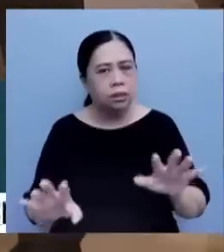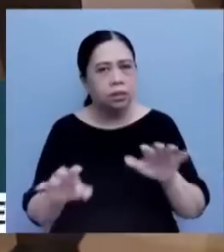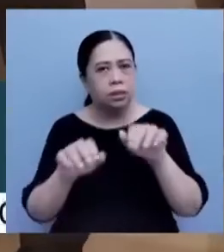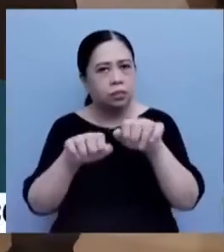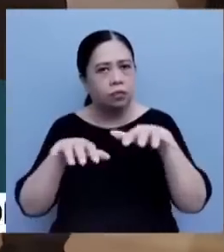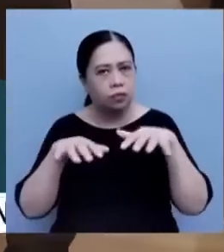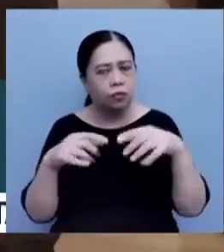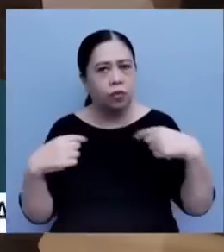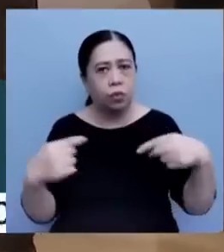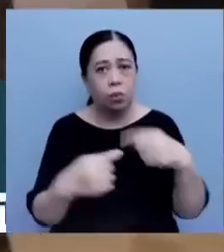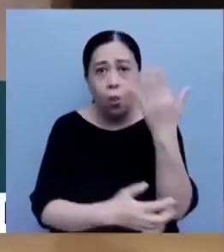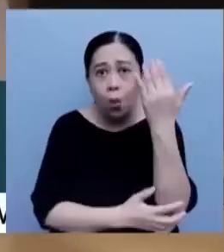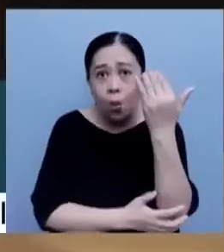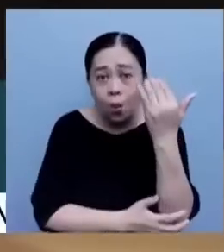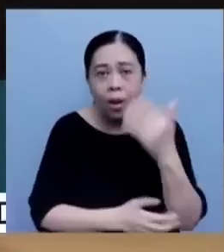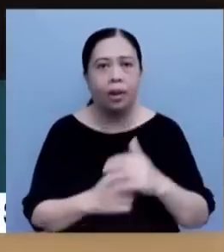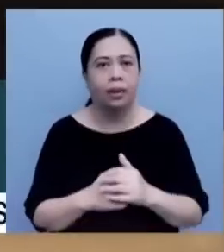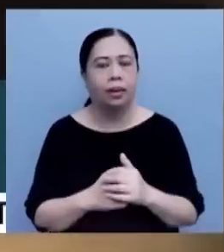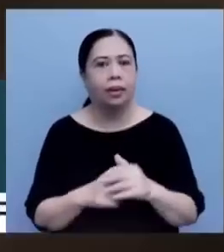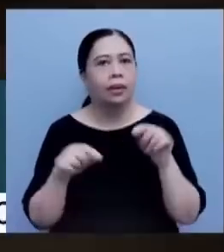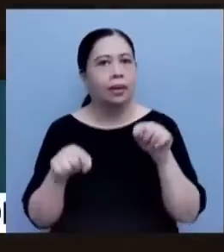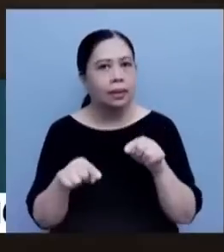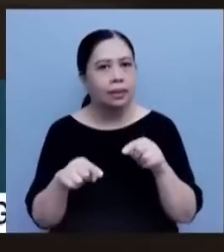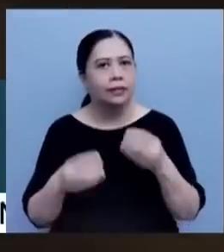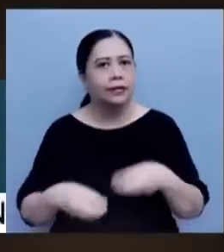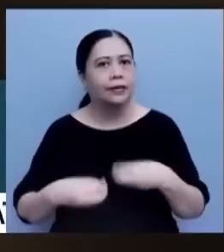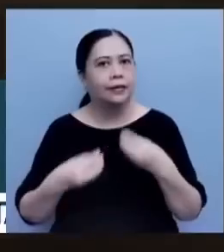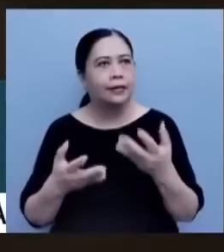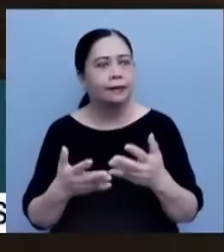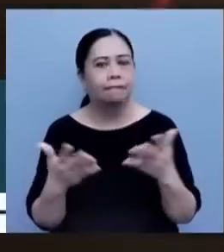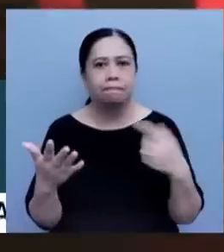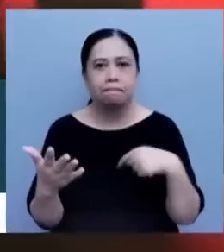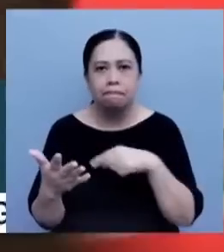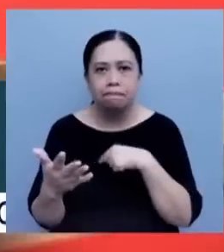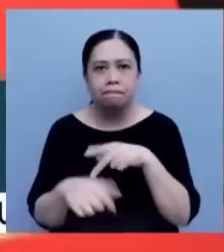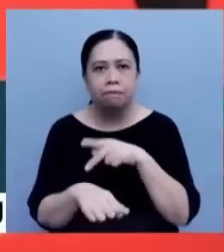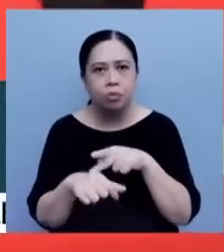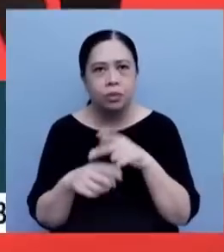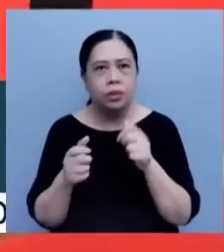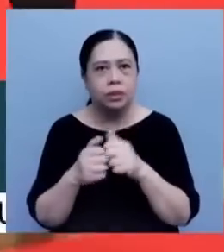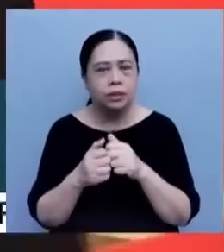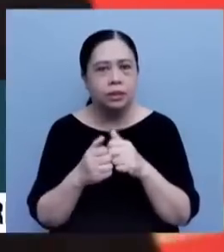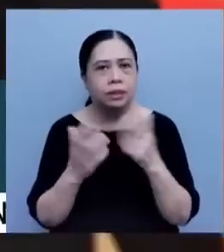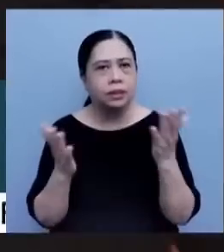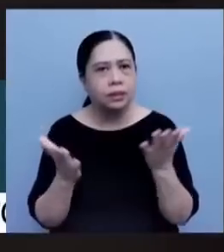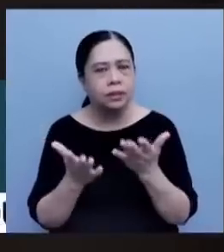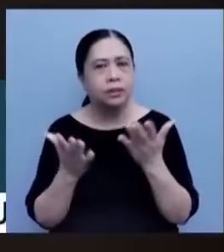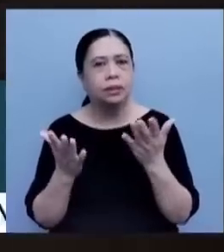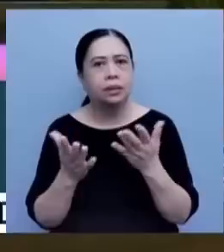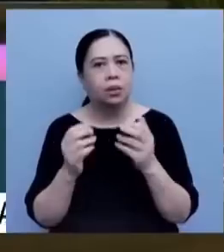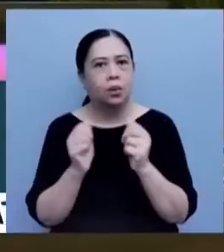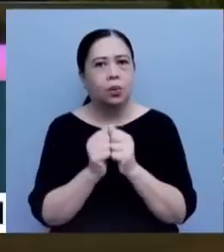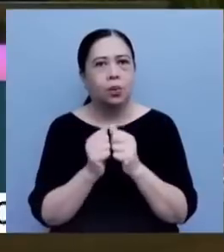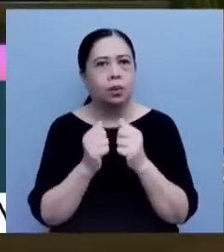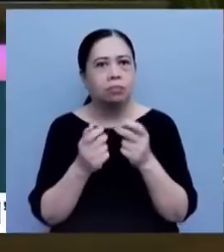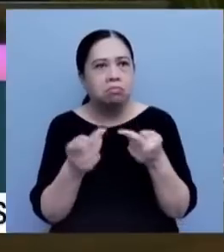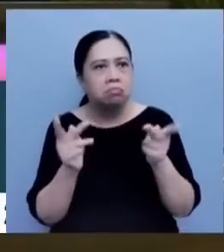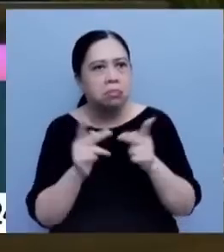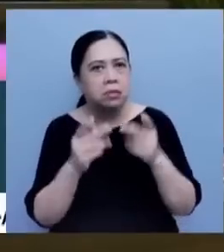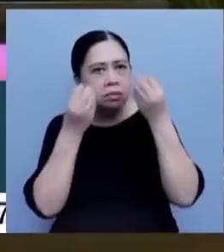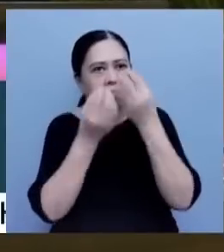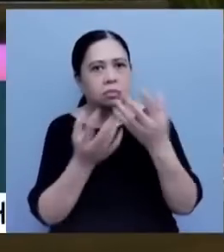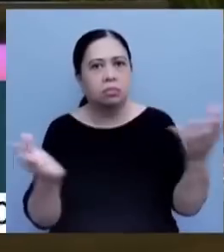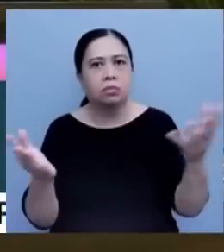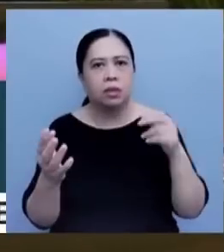Why? Because this provides us, a small nation, with a venue through which